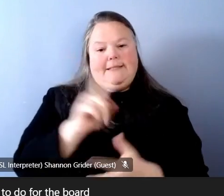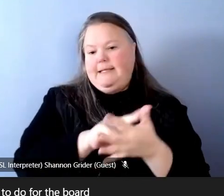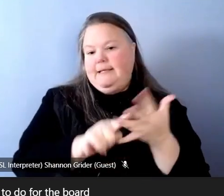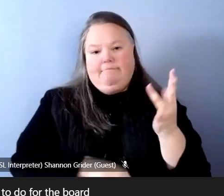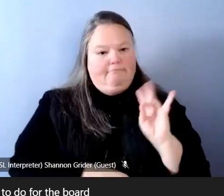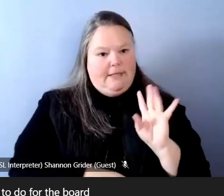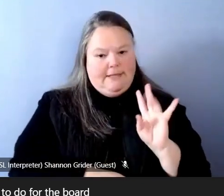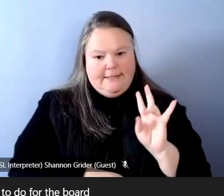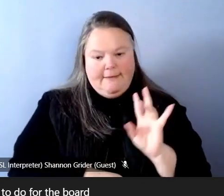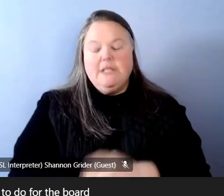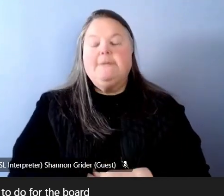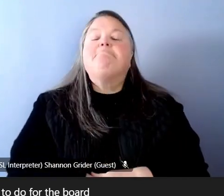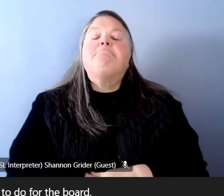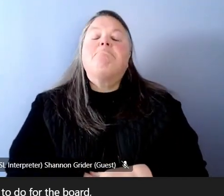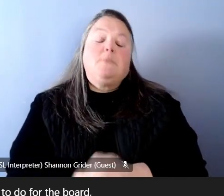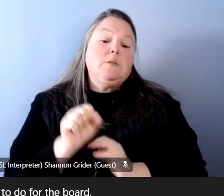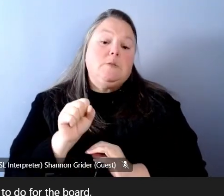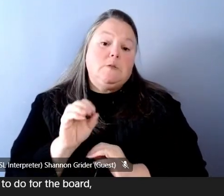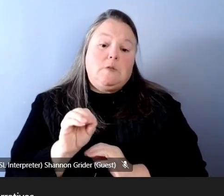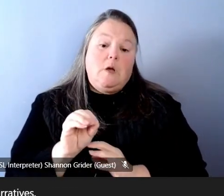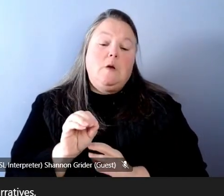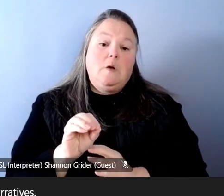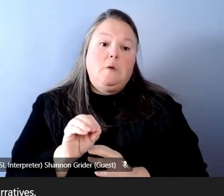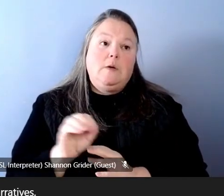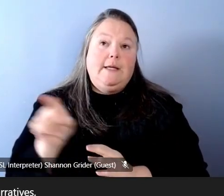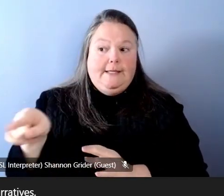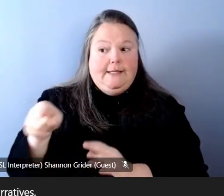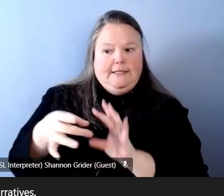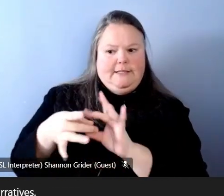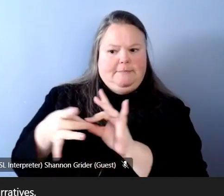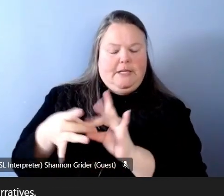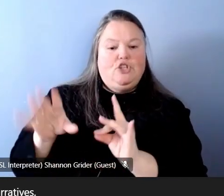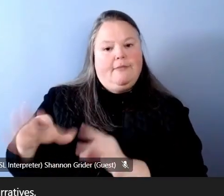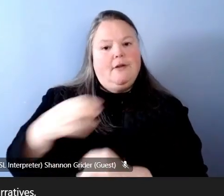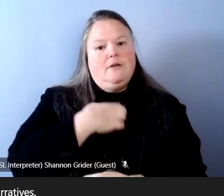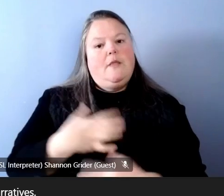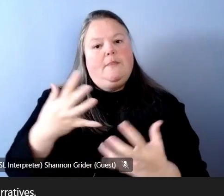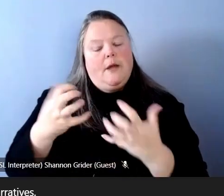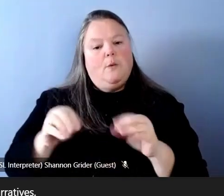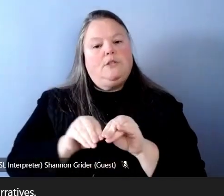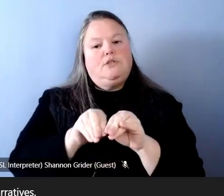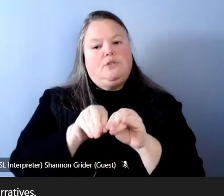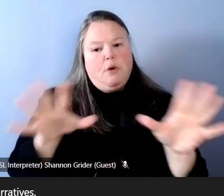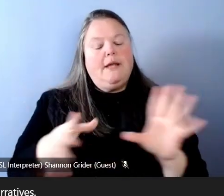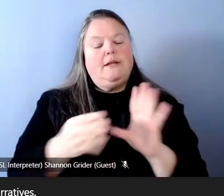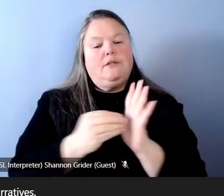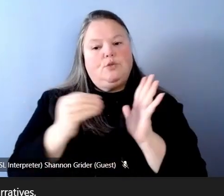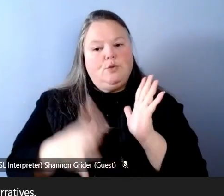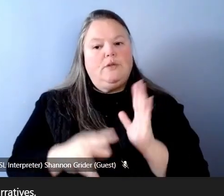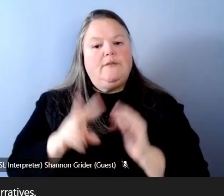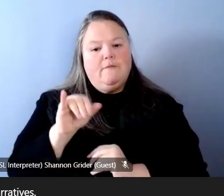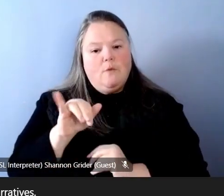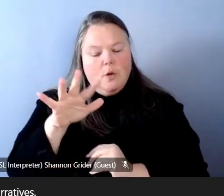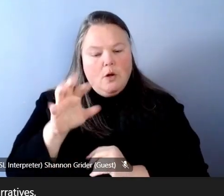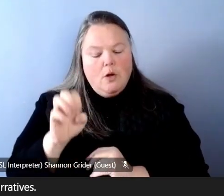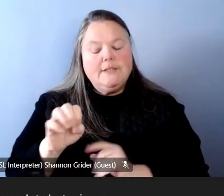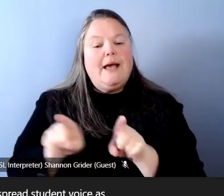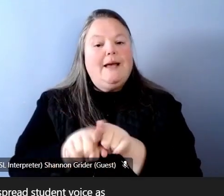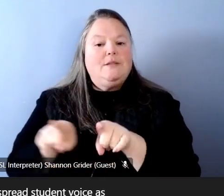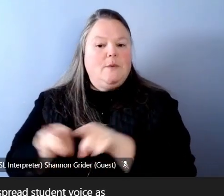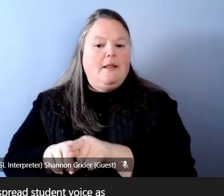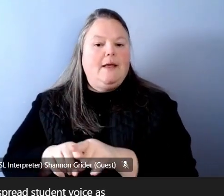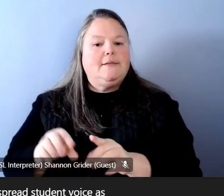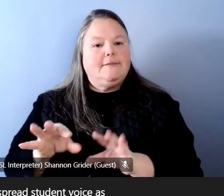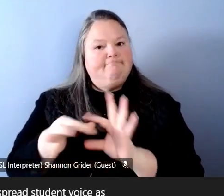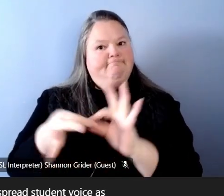narratives. So like, it's mentioned their desire to spread student voice, as well as like state their own